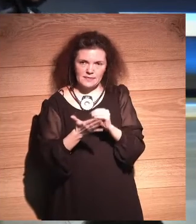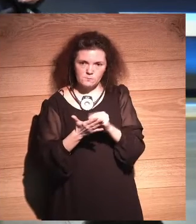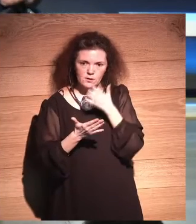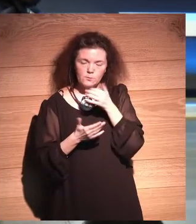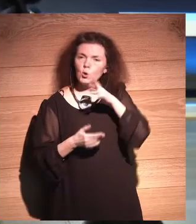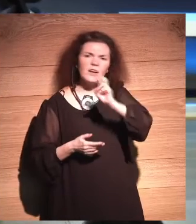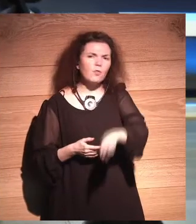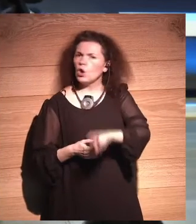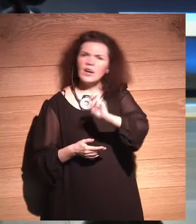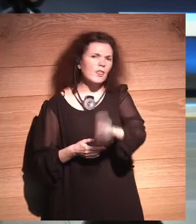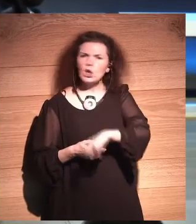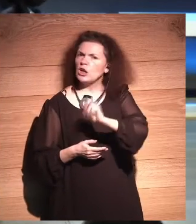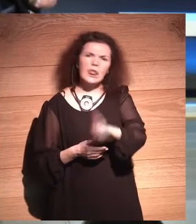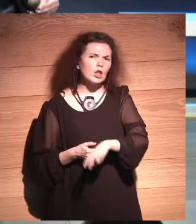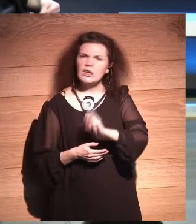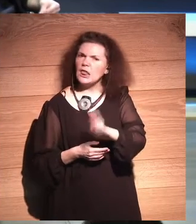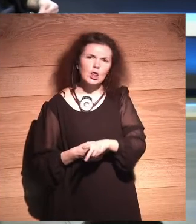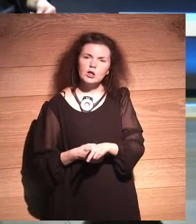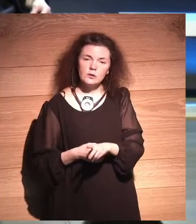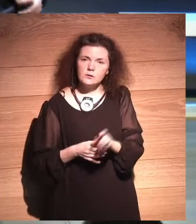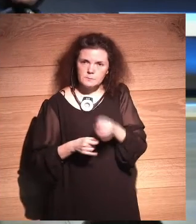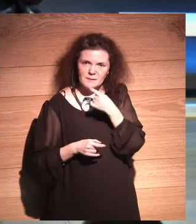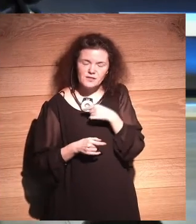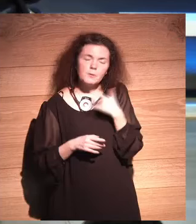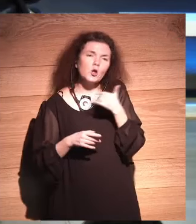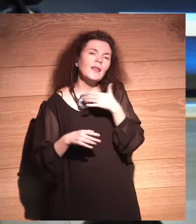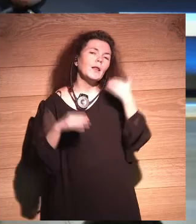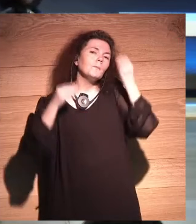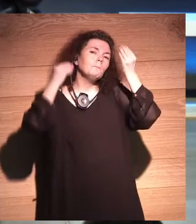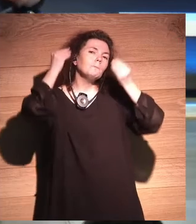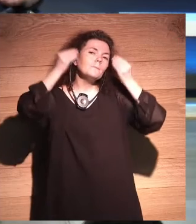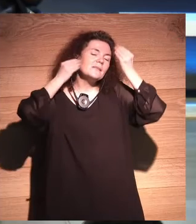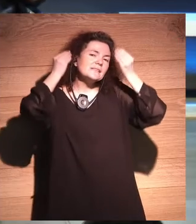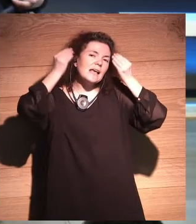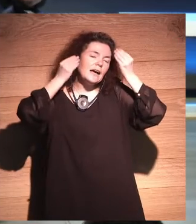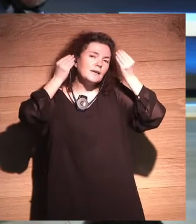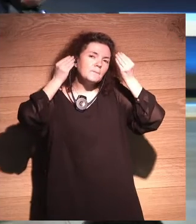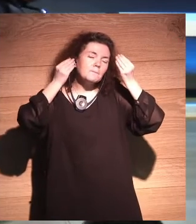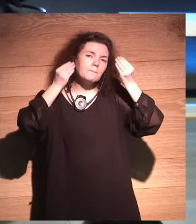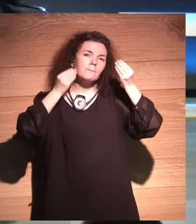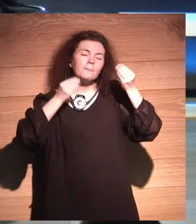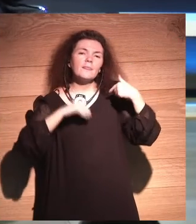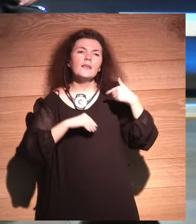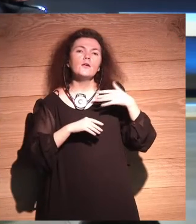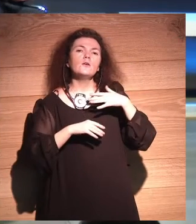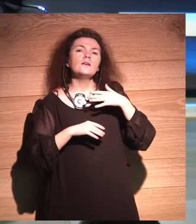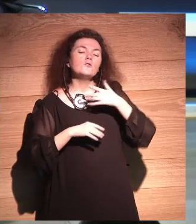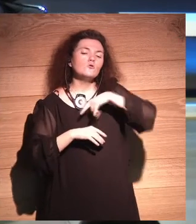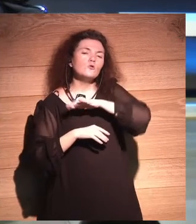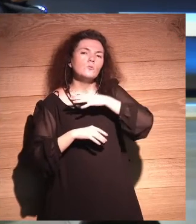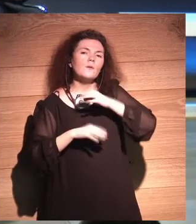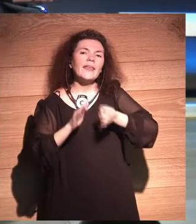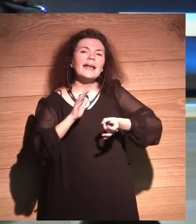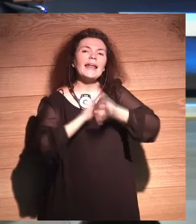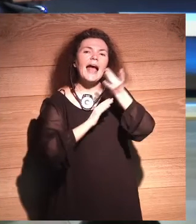will have demagogues and dictators we have to fight, but that we create the expectation for people to engage, and we hopefully